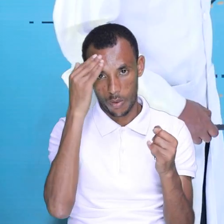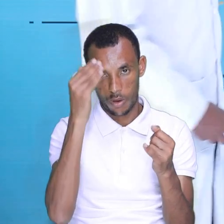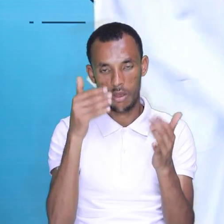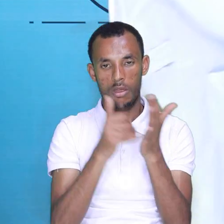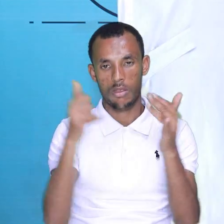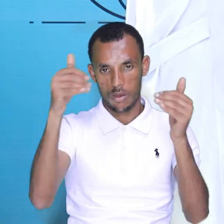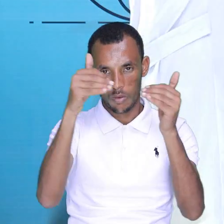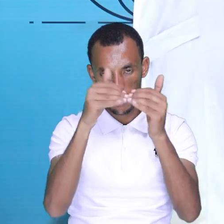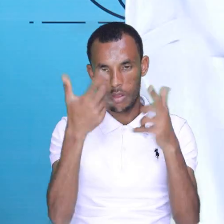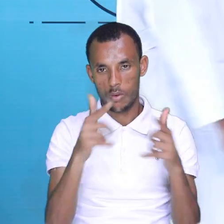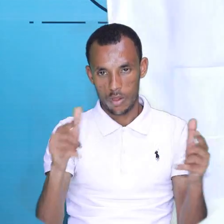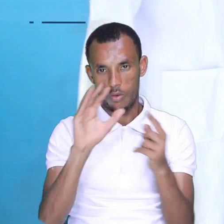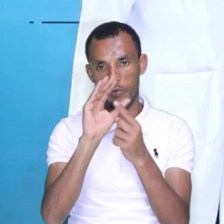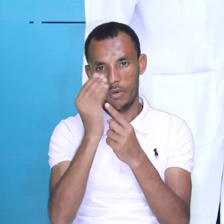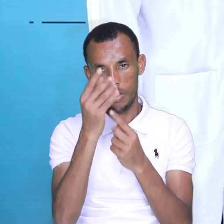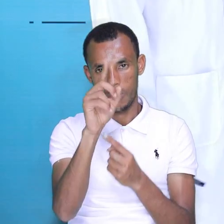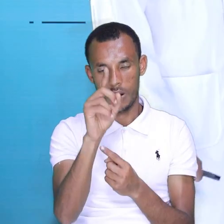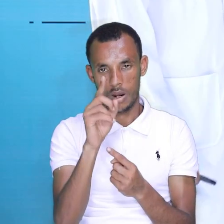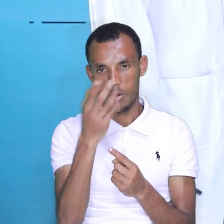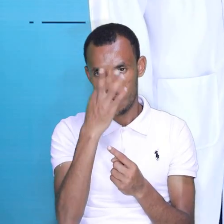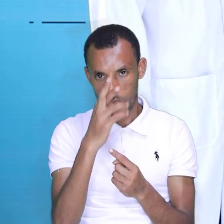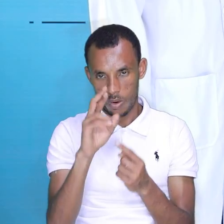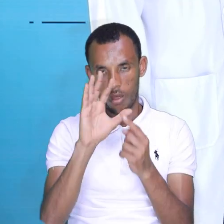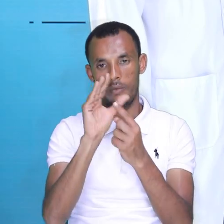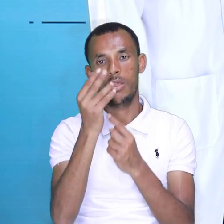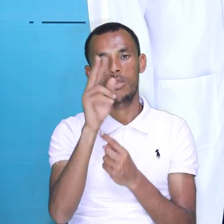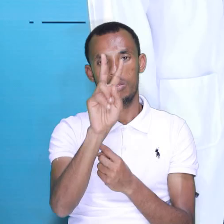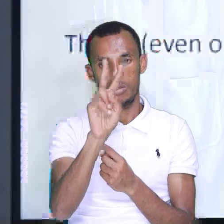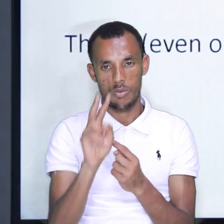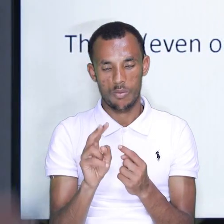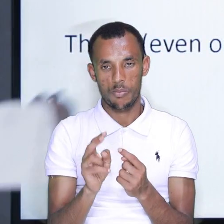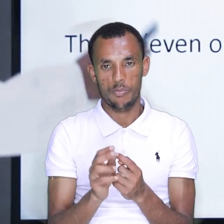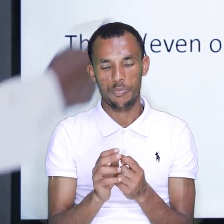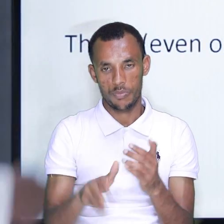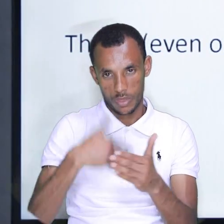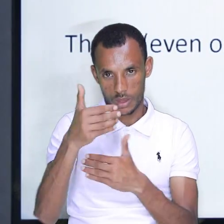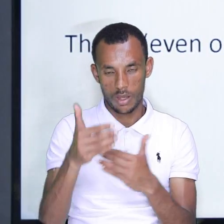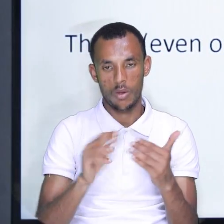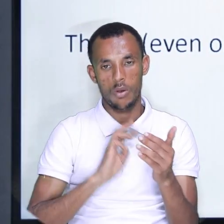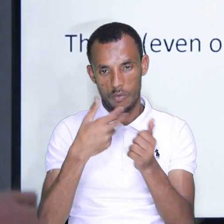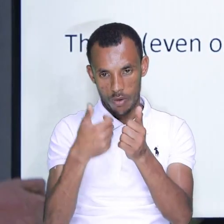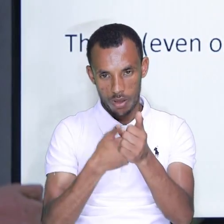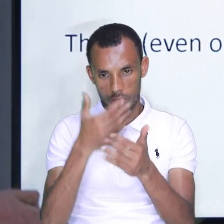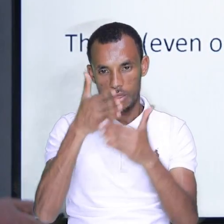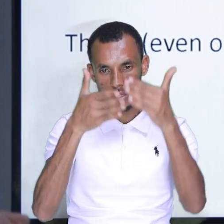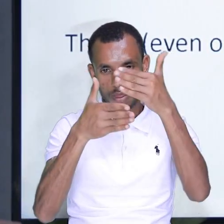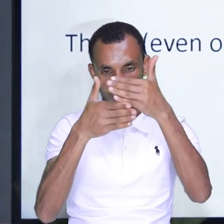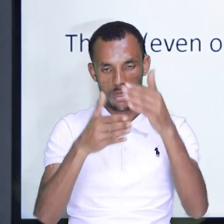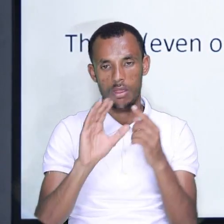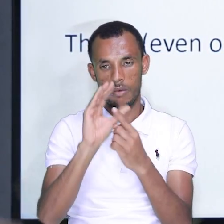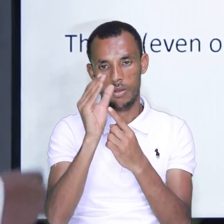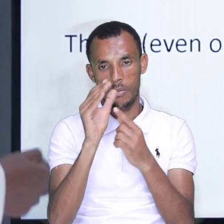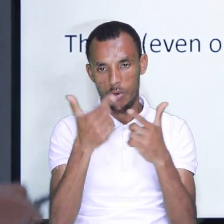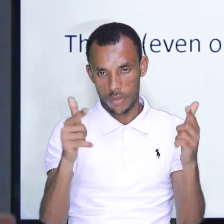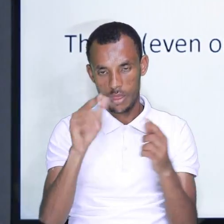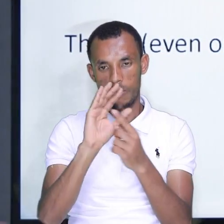equal to the probability of event 1 or event 2 it comes. Then when you are following the step,